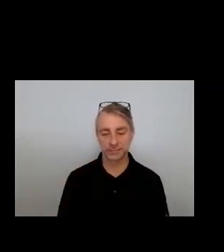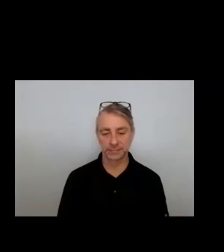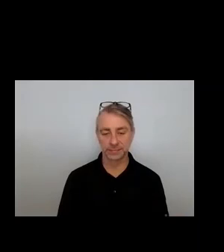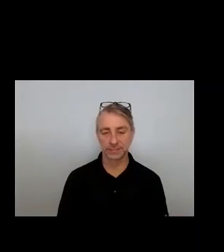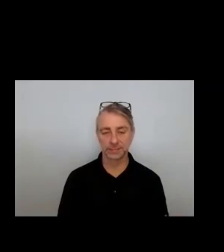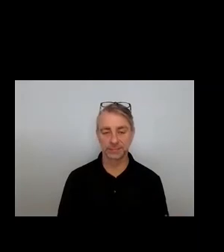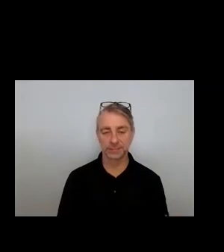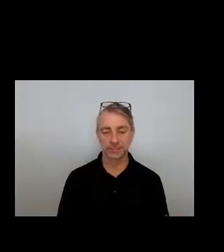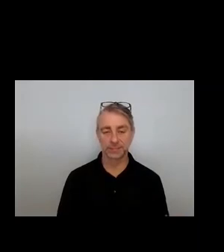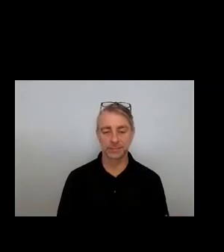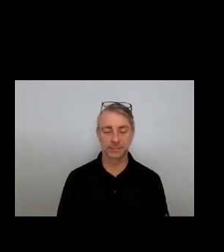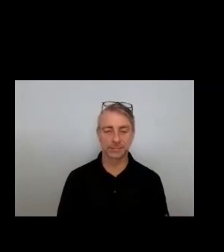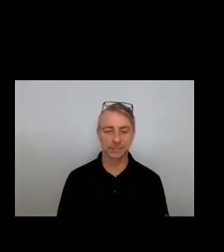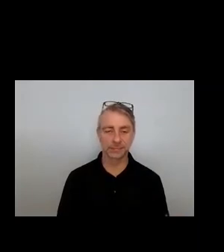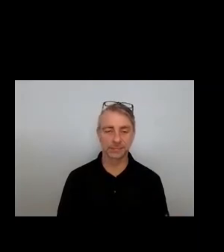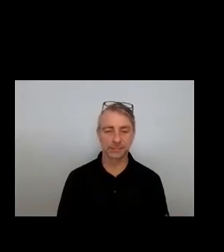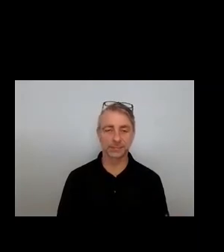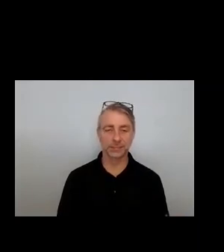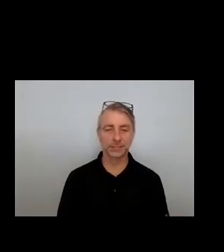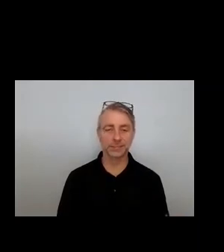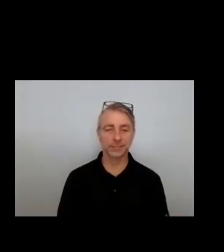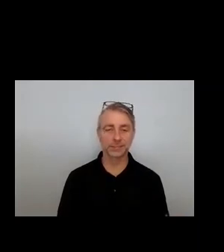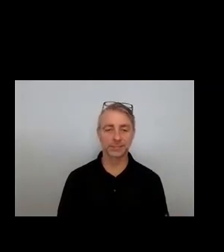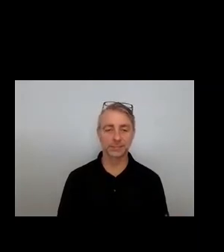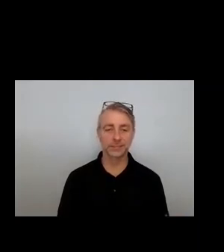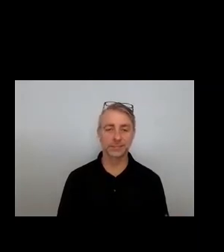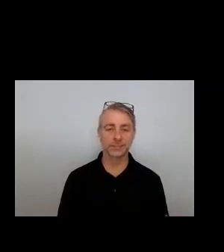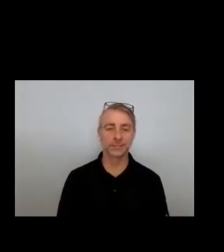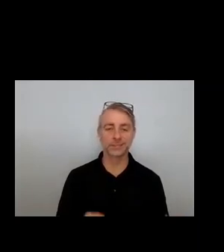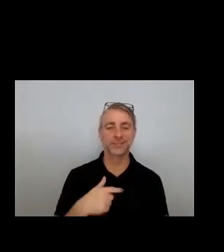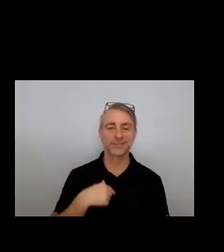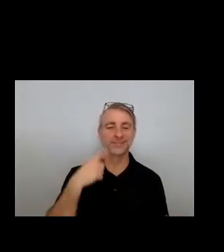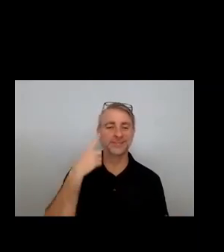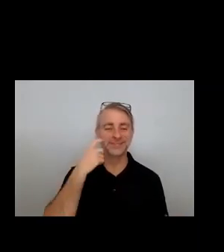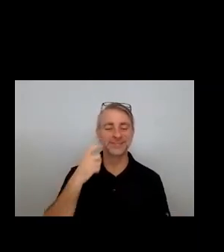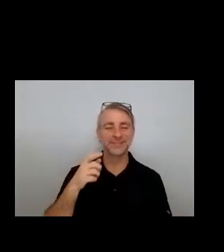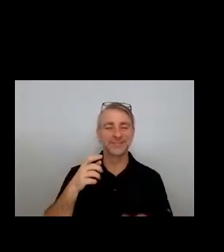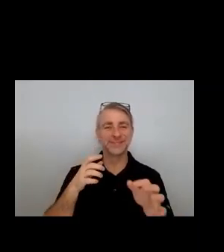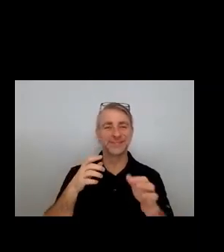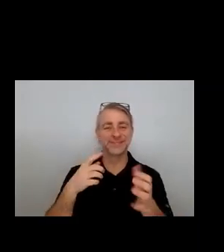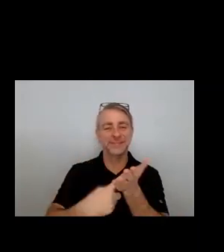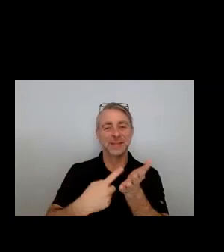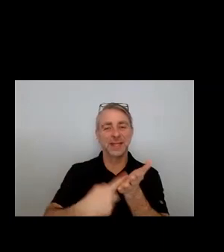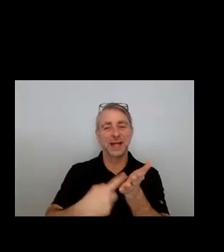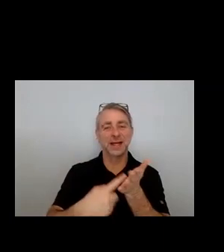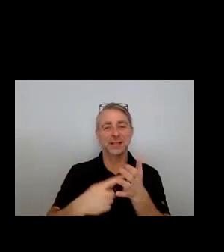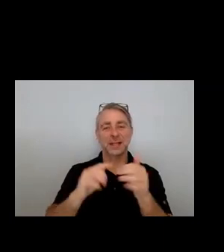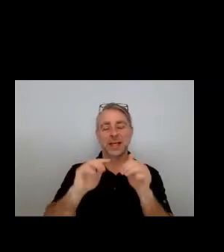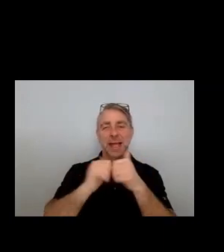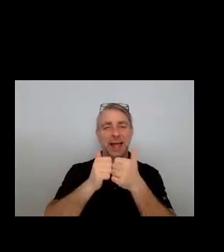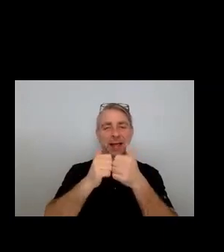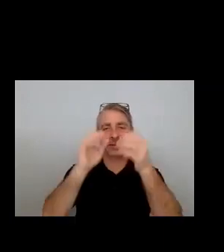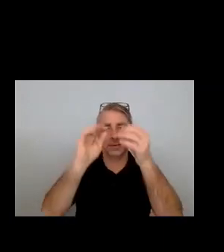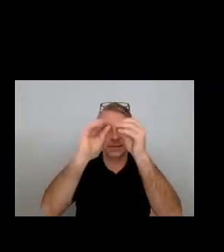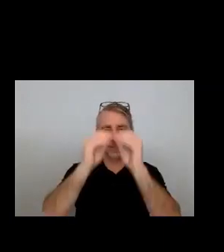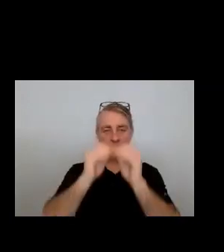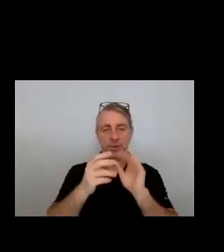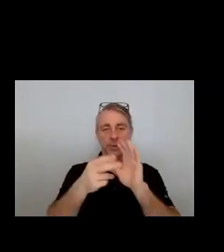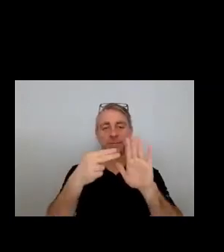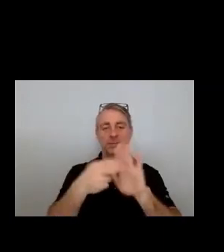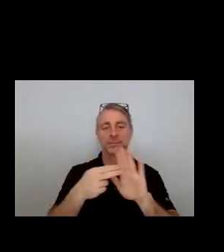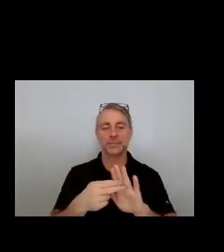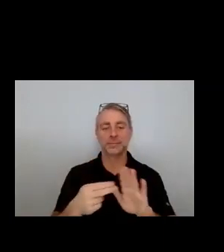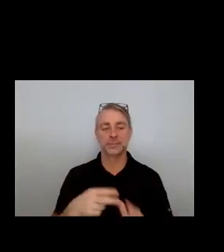so we were just talking through quantifying heterogeneity using Q and tau